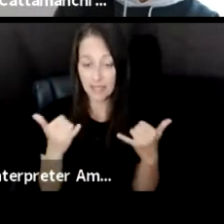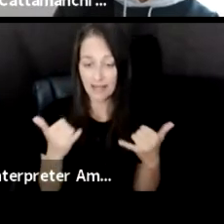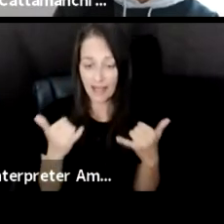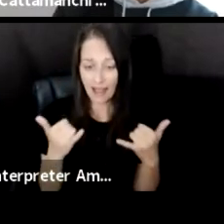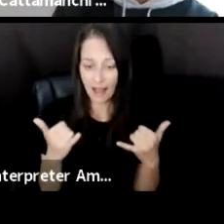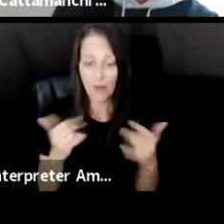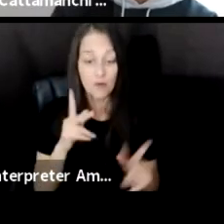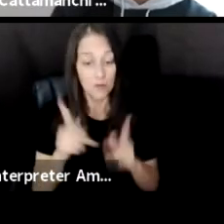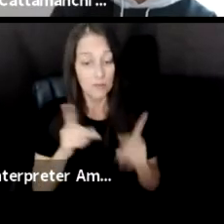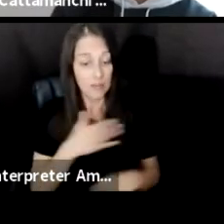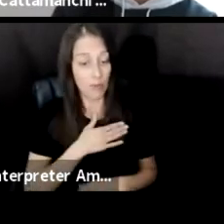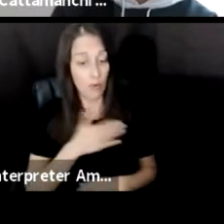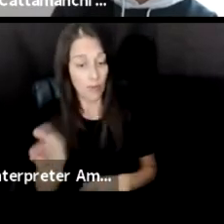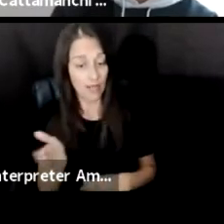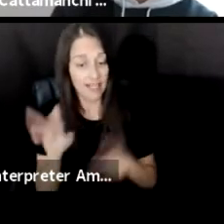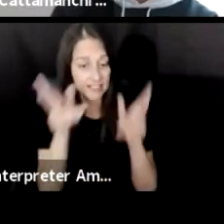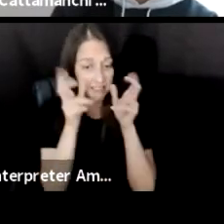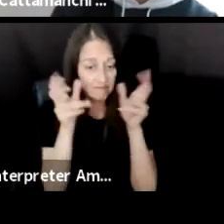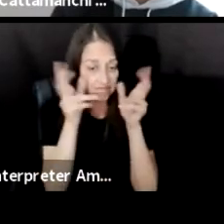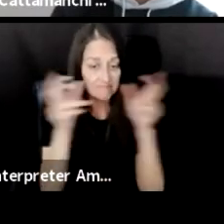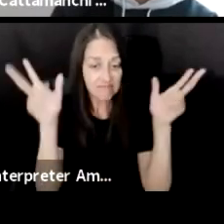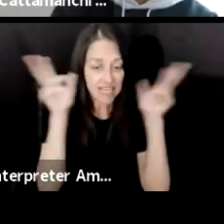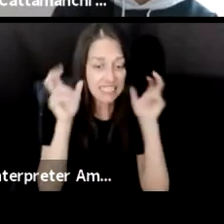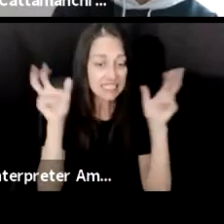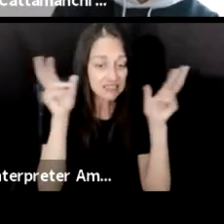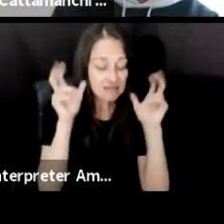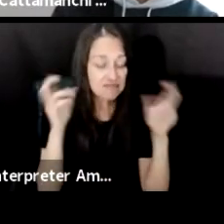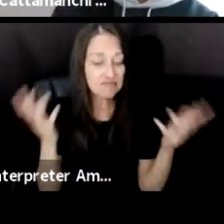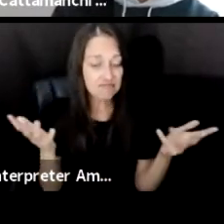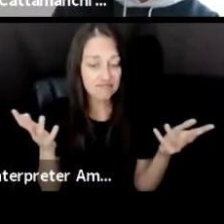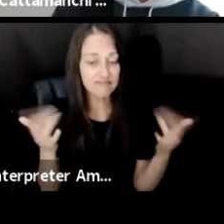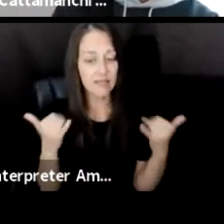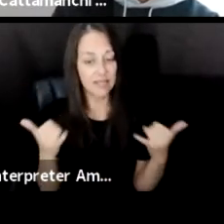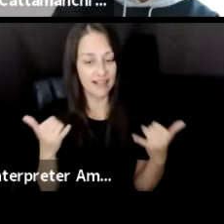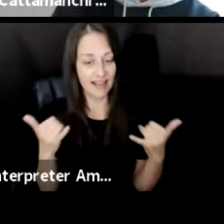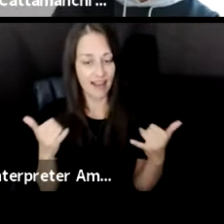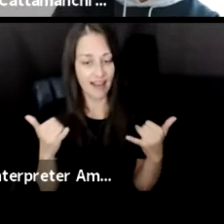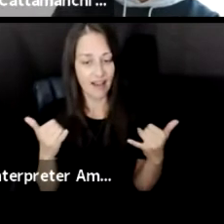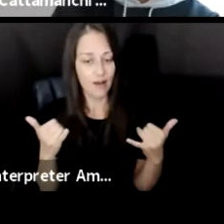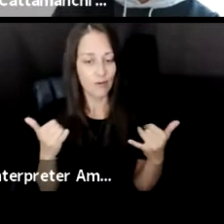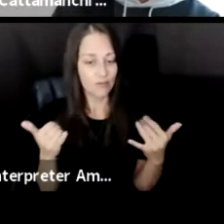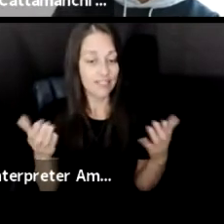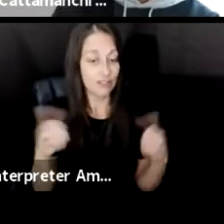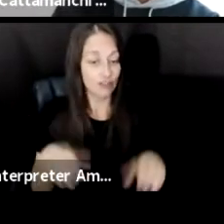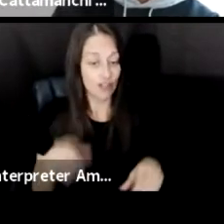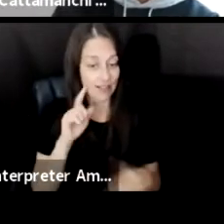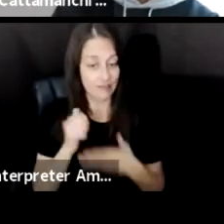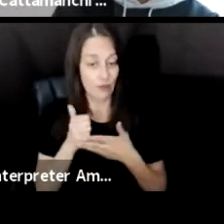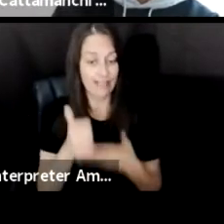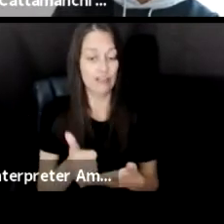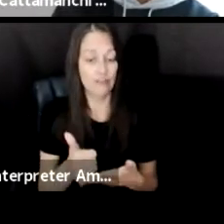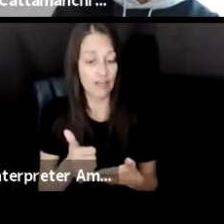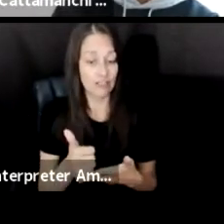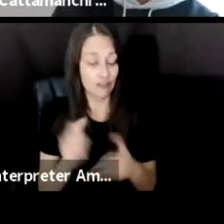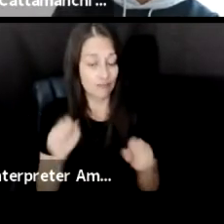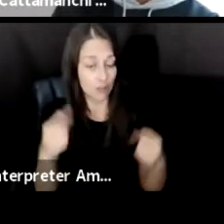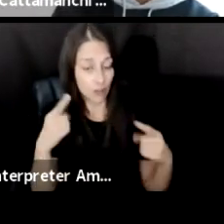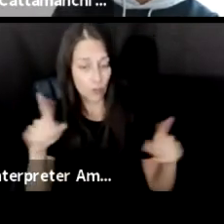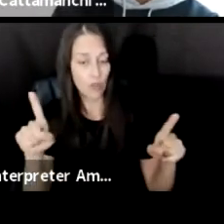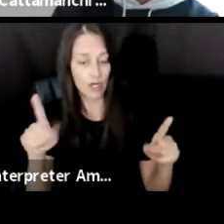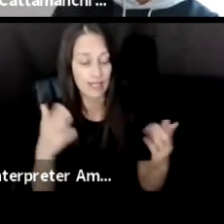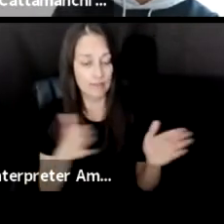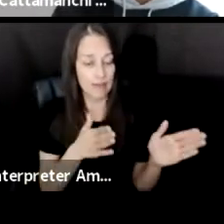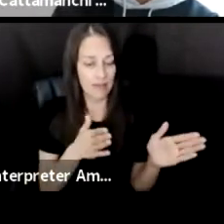the highest, you know, maybe this is the time where the chances for these interventions to actually work and like course